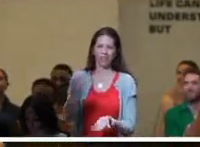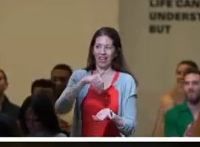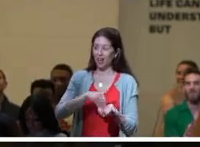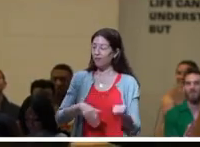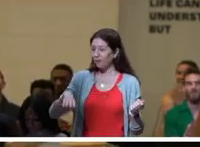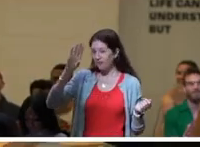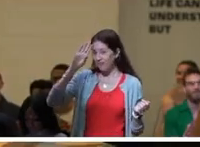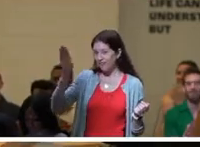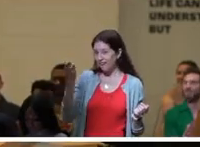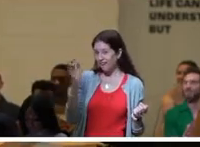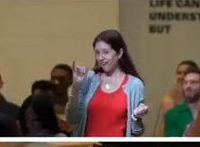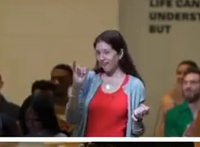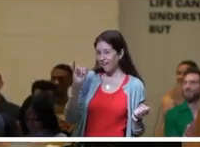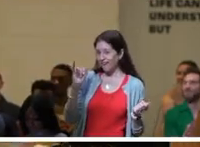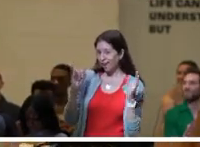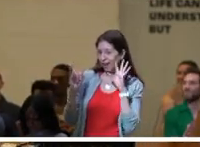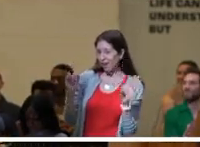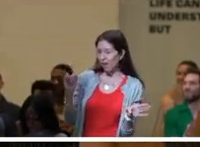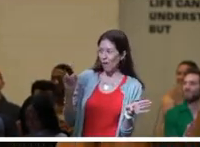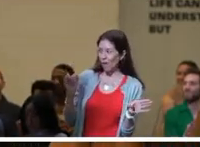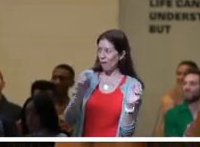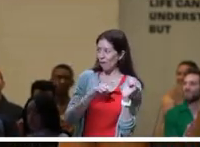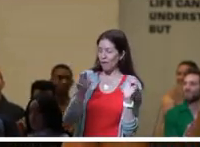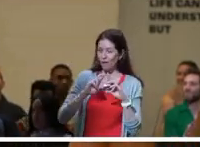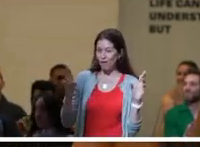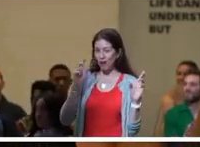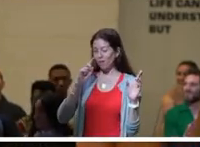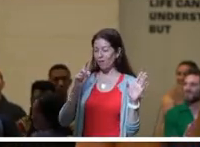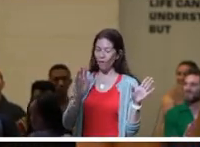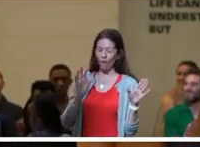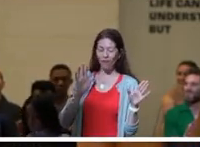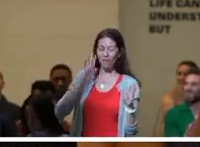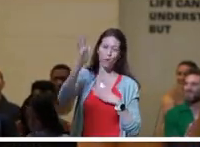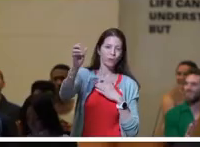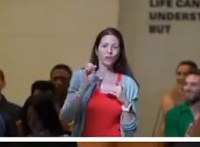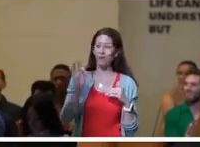hi. Hello. Are y'all ready for the future of fashion?